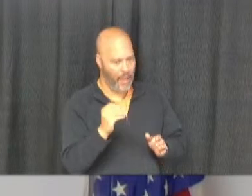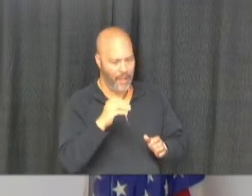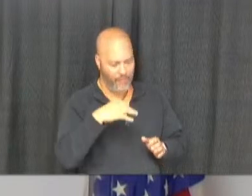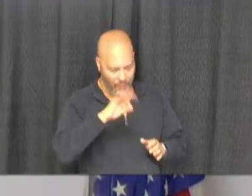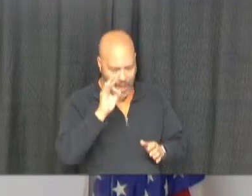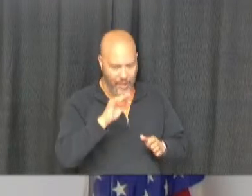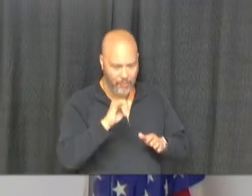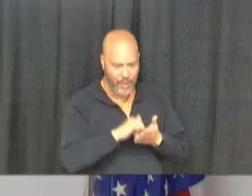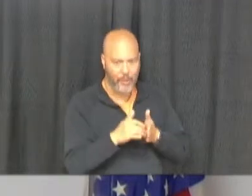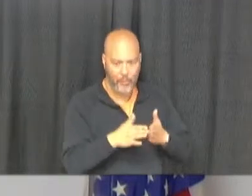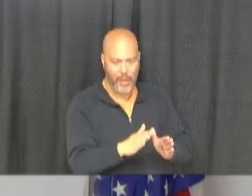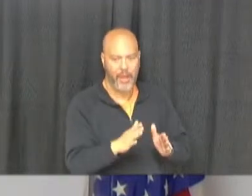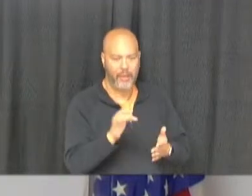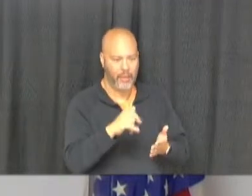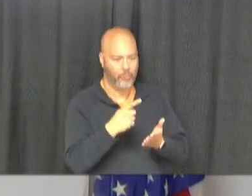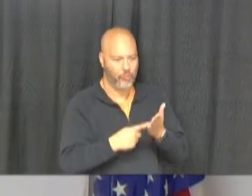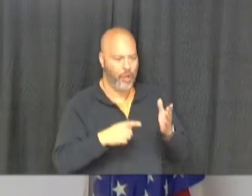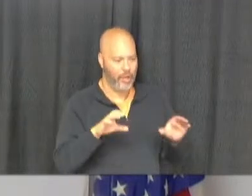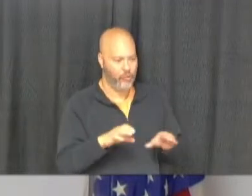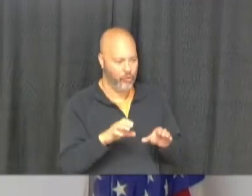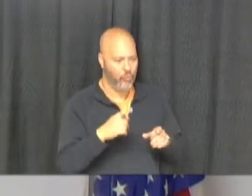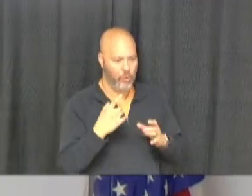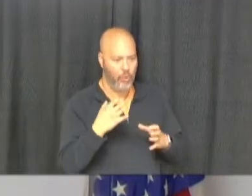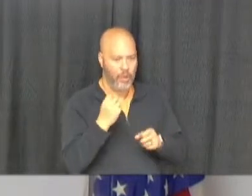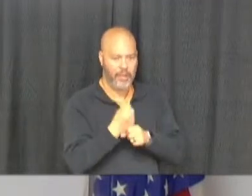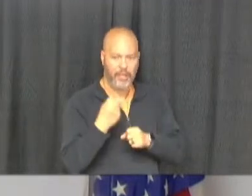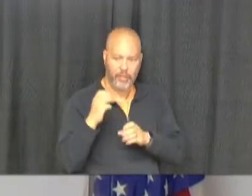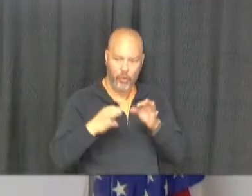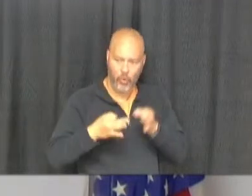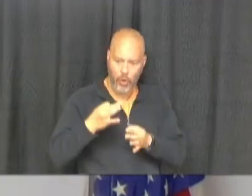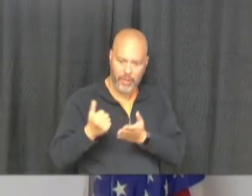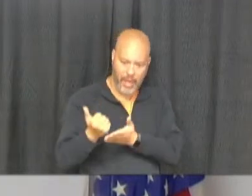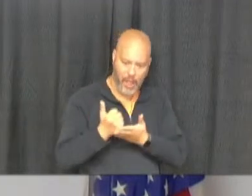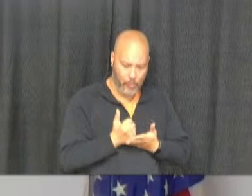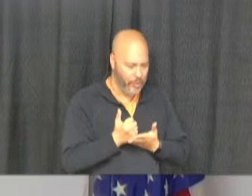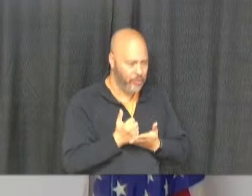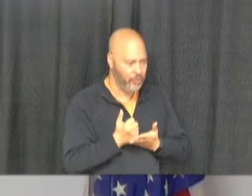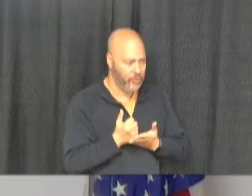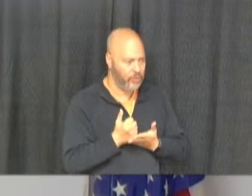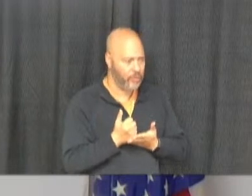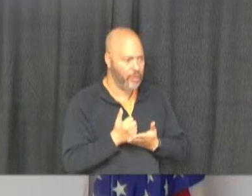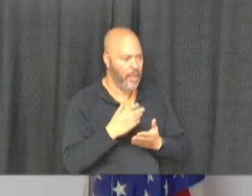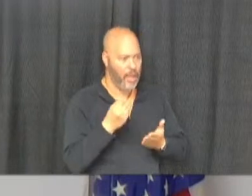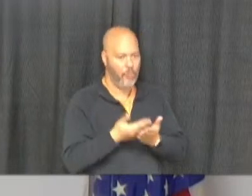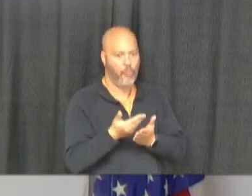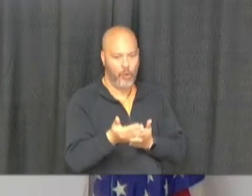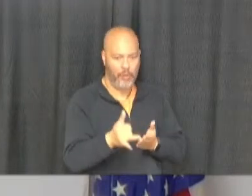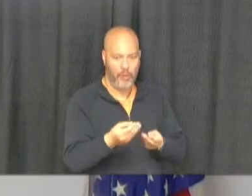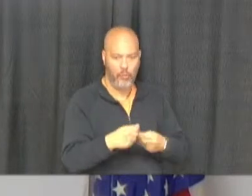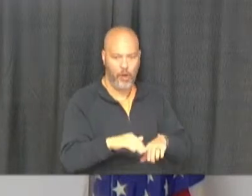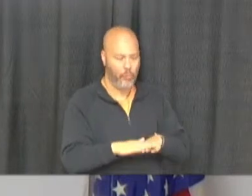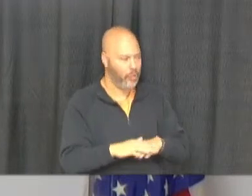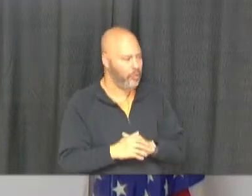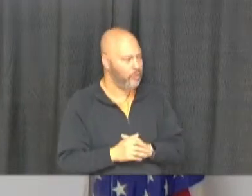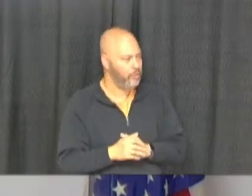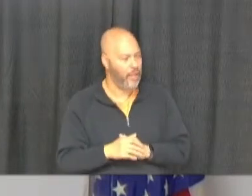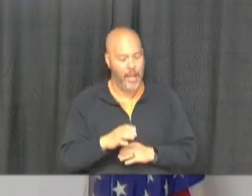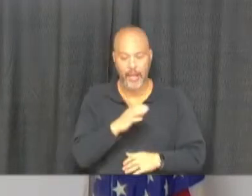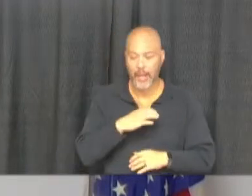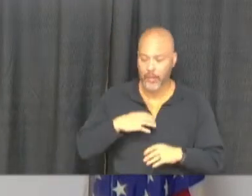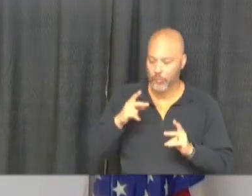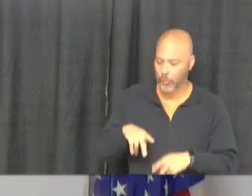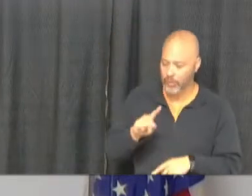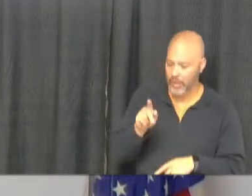out. So that's what we're trying to do here, just to get the court to help us and purchase this property. Councilperson